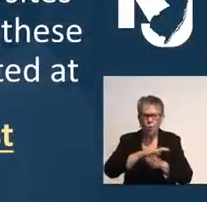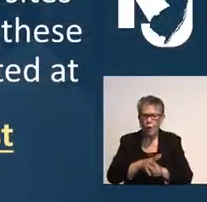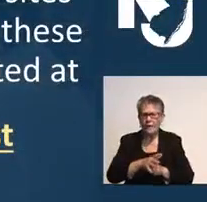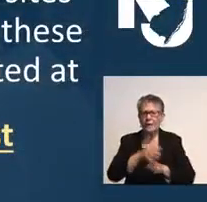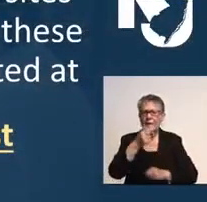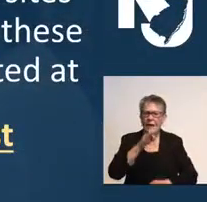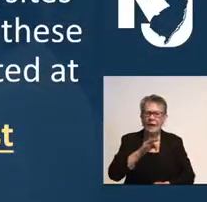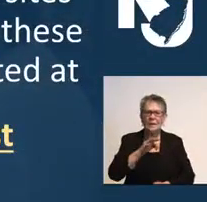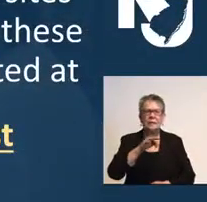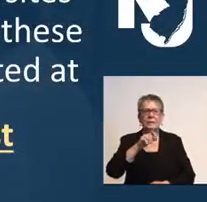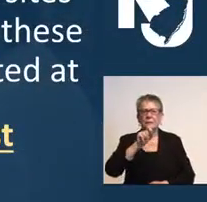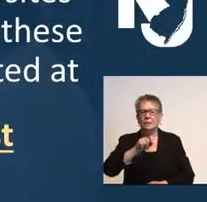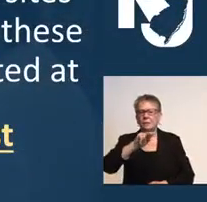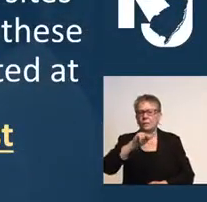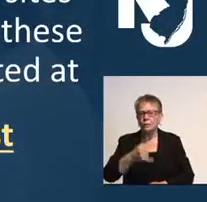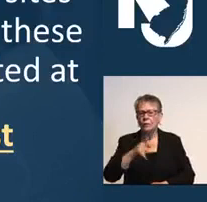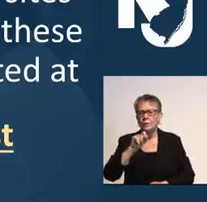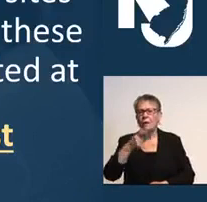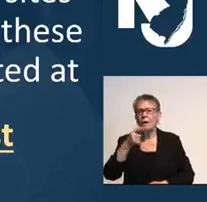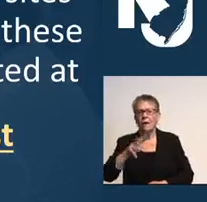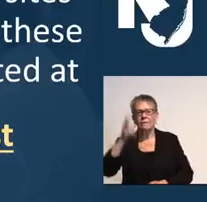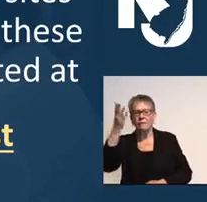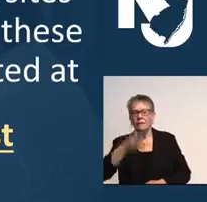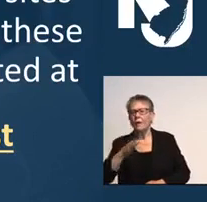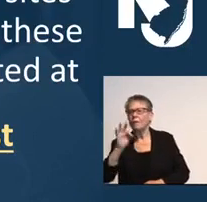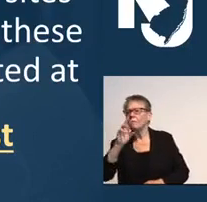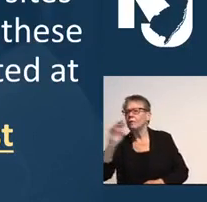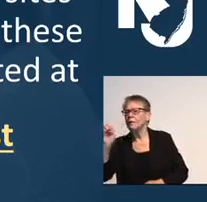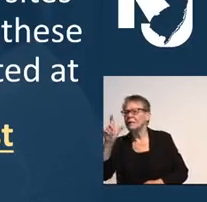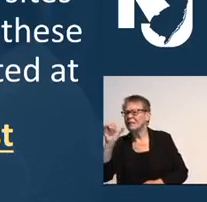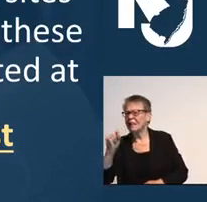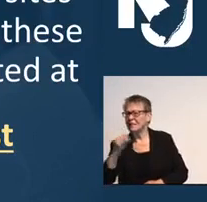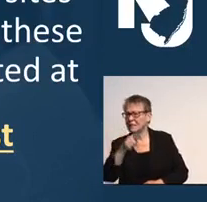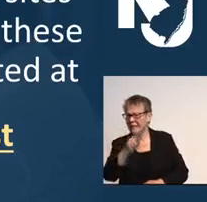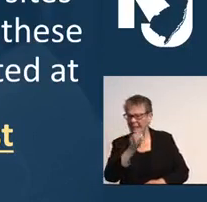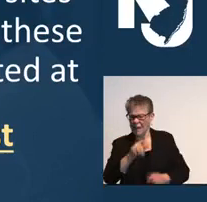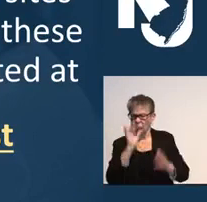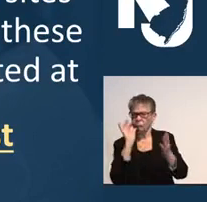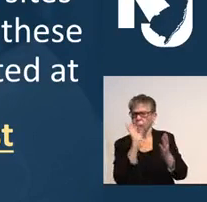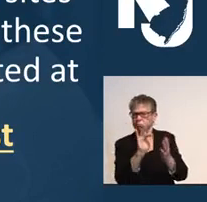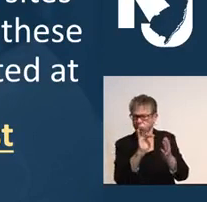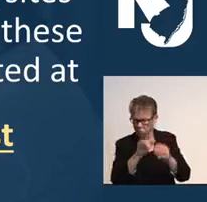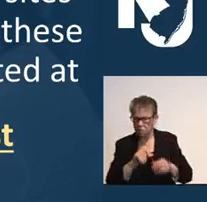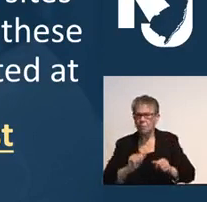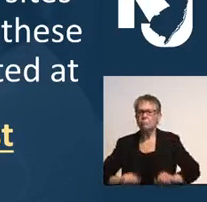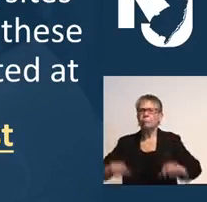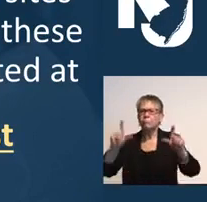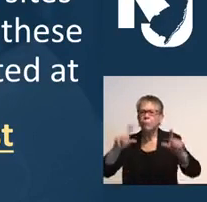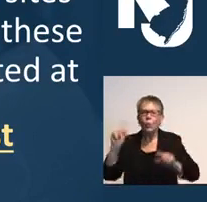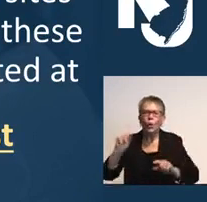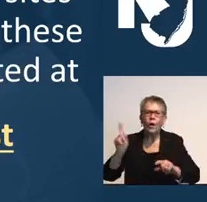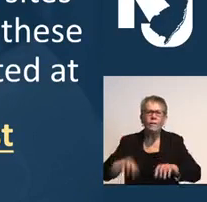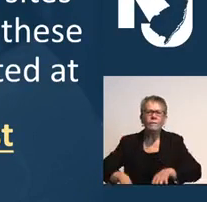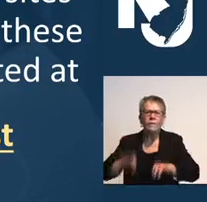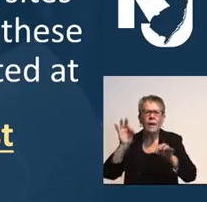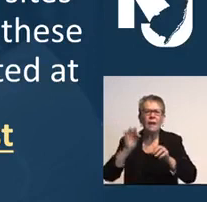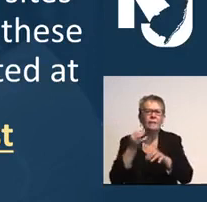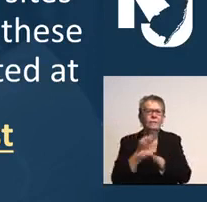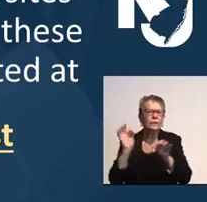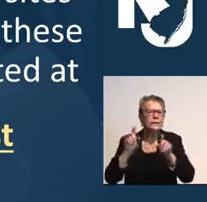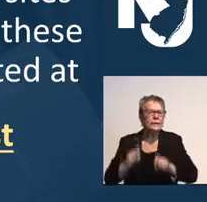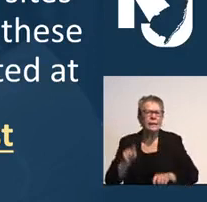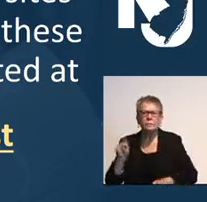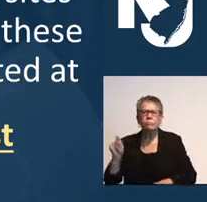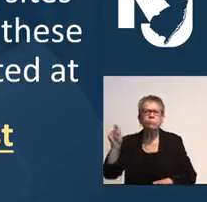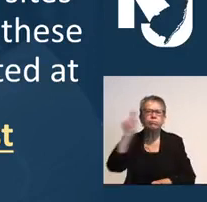covid19.nj.gov/free test. I will ask Judy to obviously amplify any of this, including your question about home